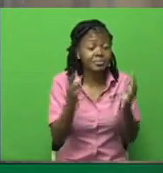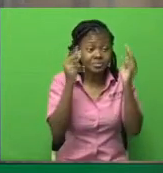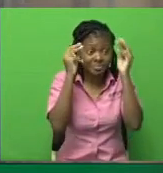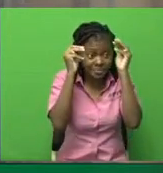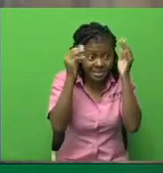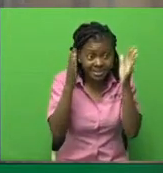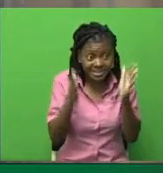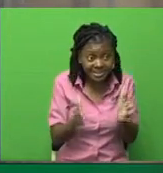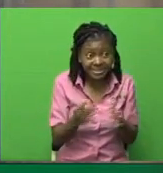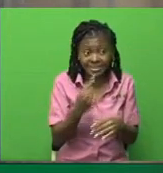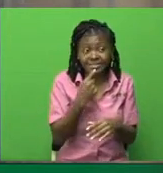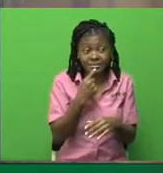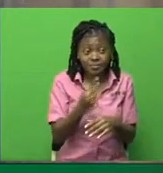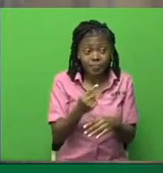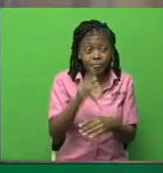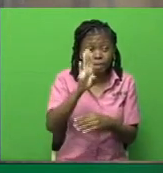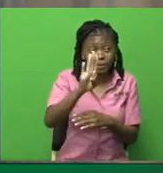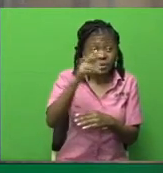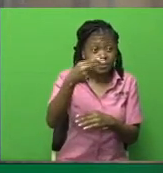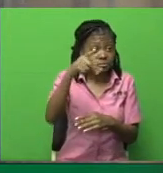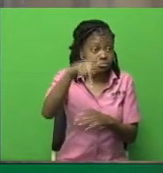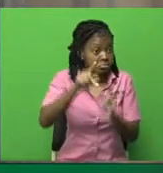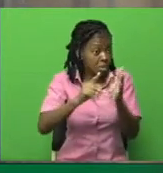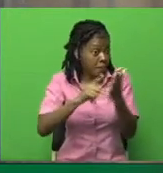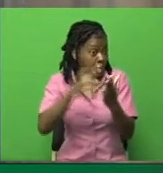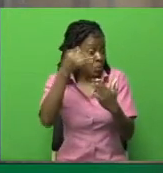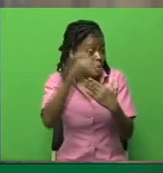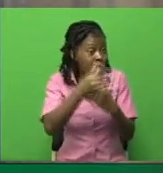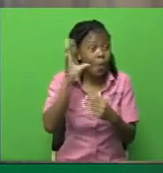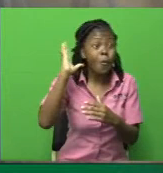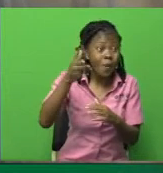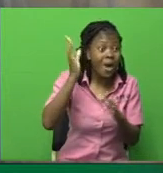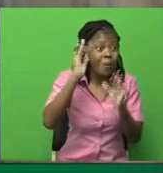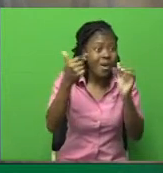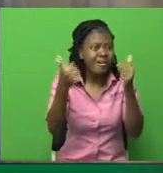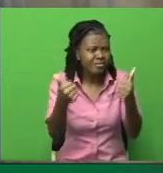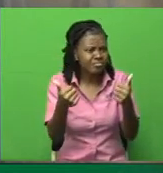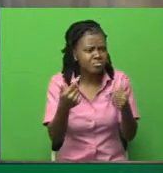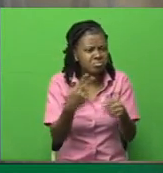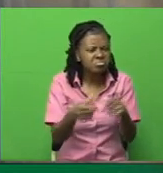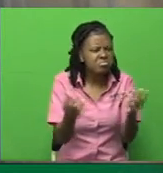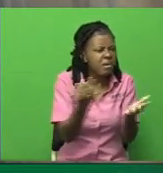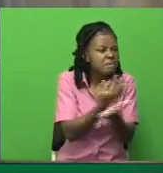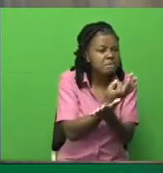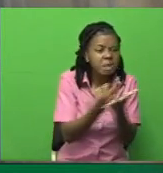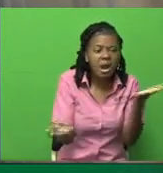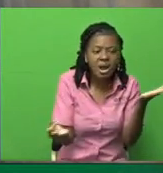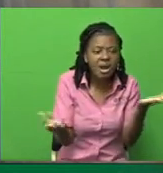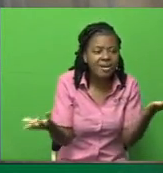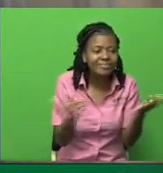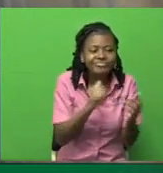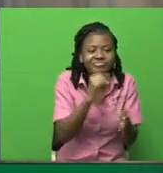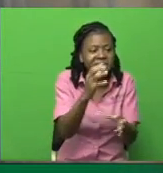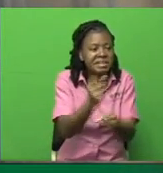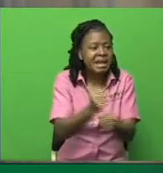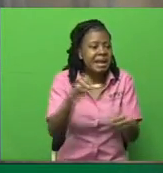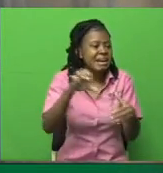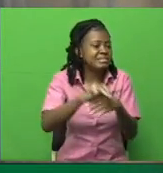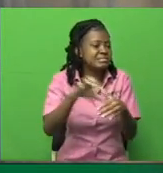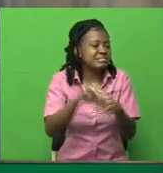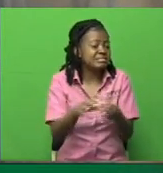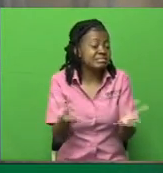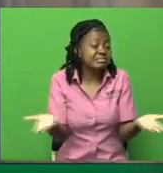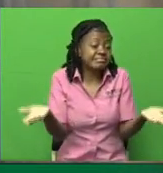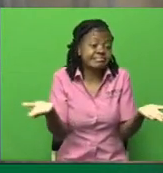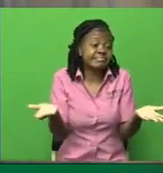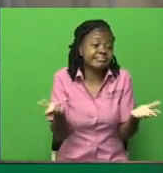Ruby project but that project disappointed greatly so you didn't get the gas from there broken